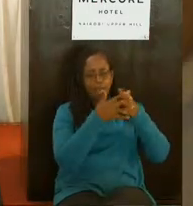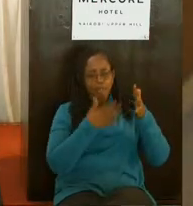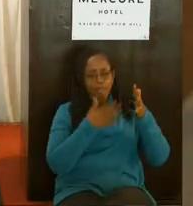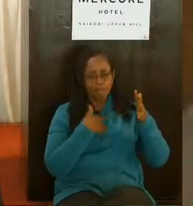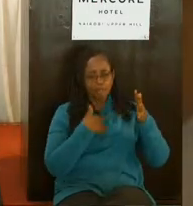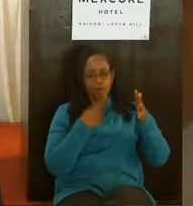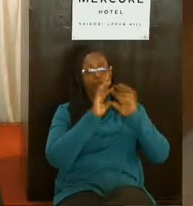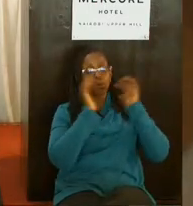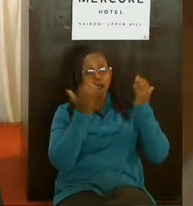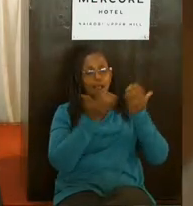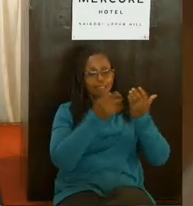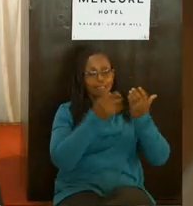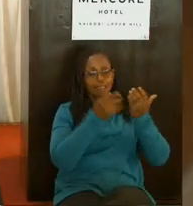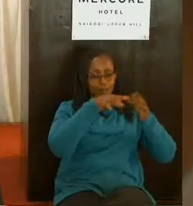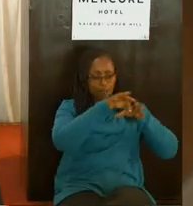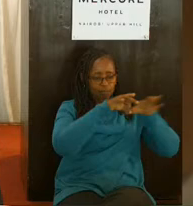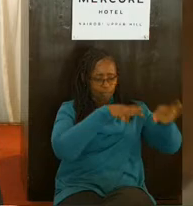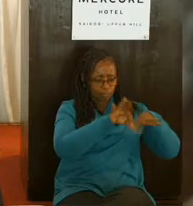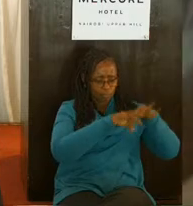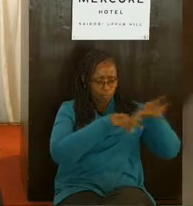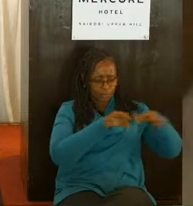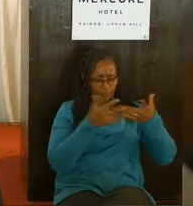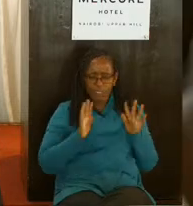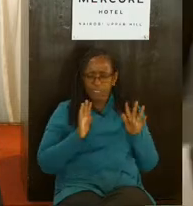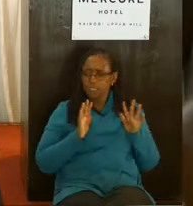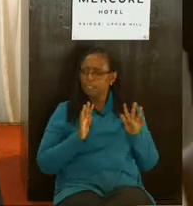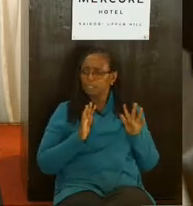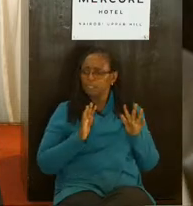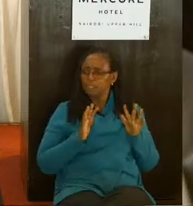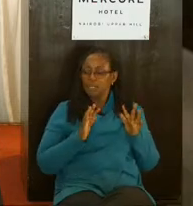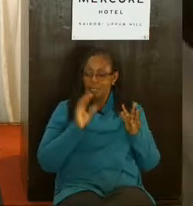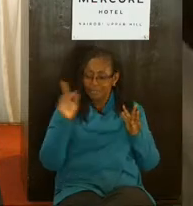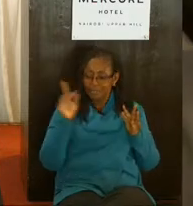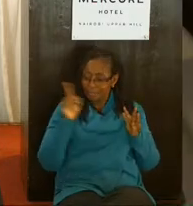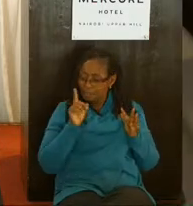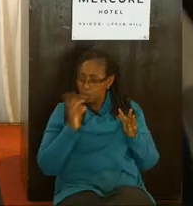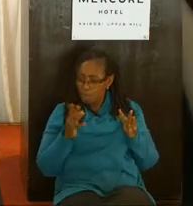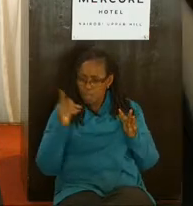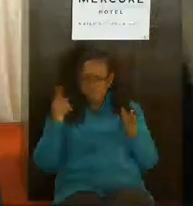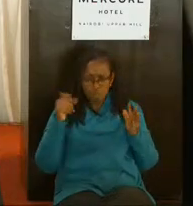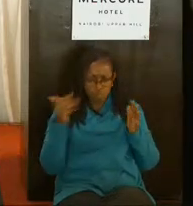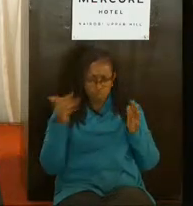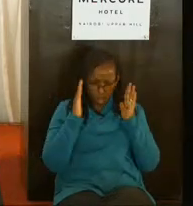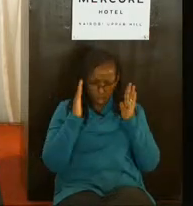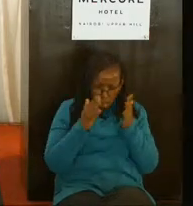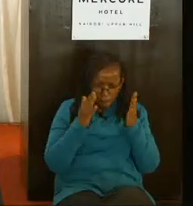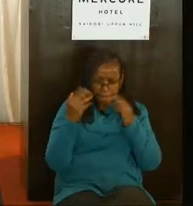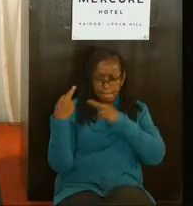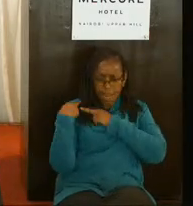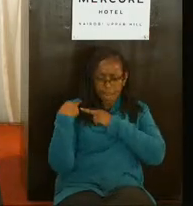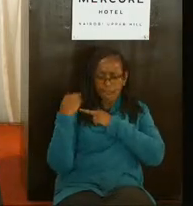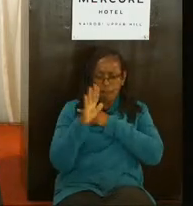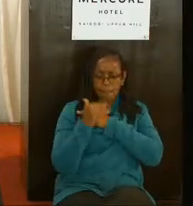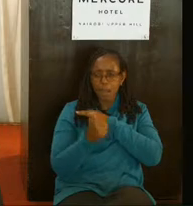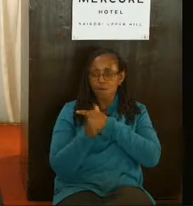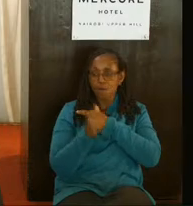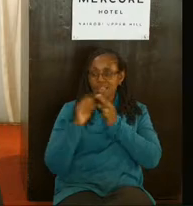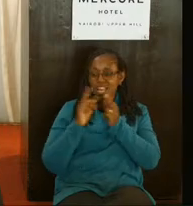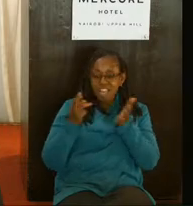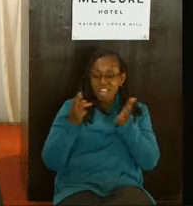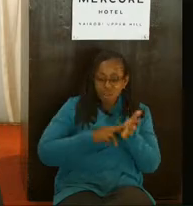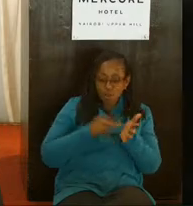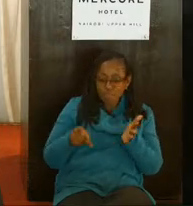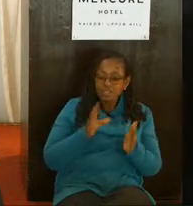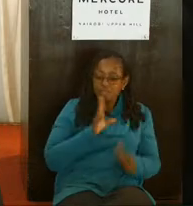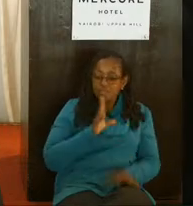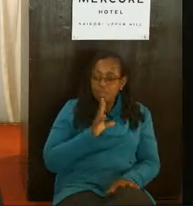it yes you say you have not stuck to your mandate so this speech should not be recorded